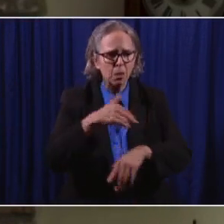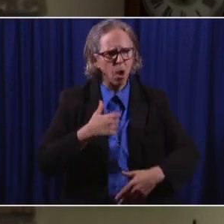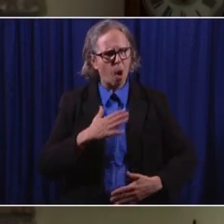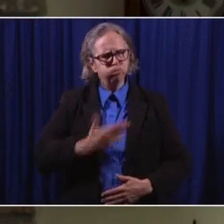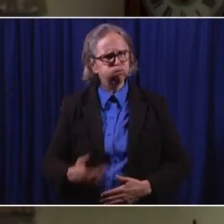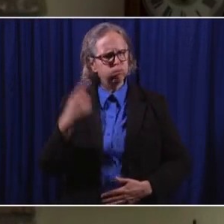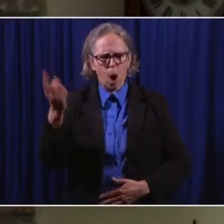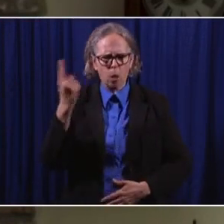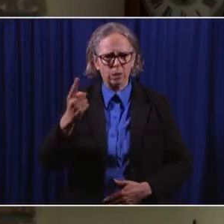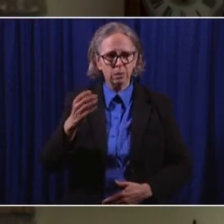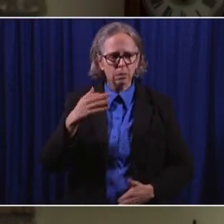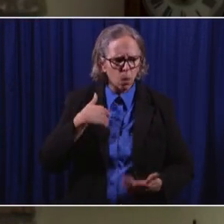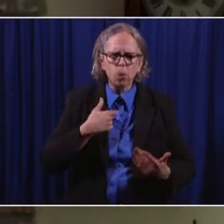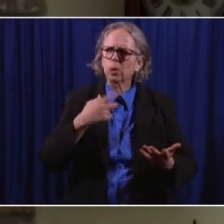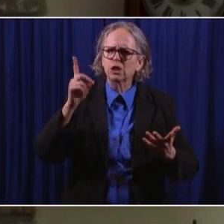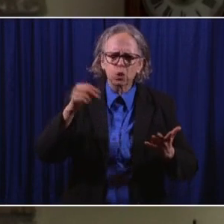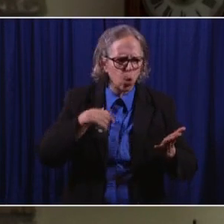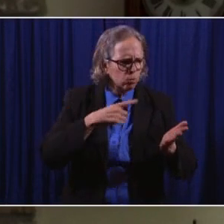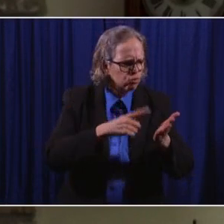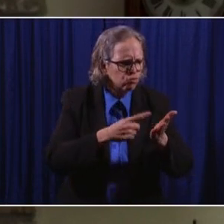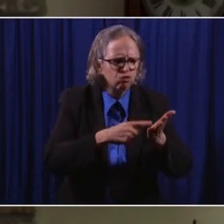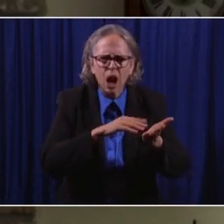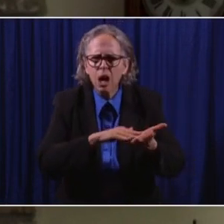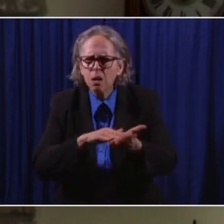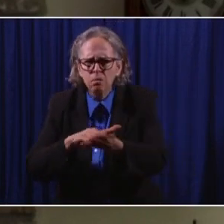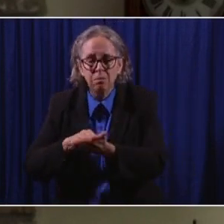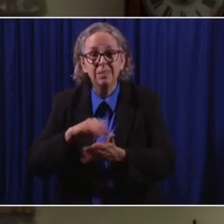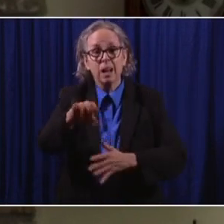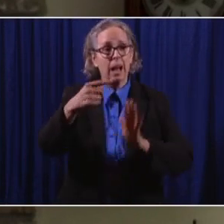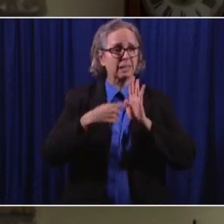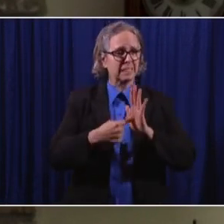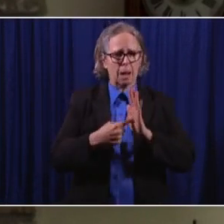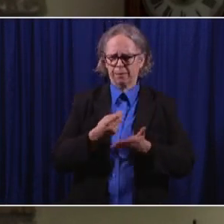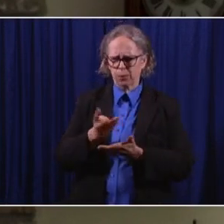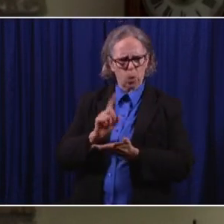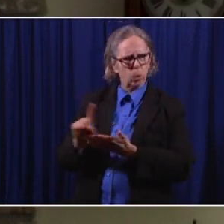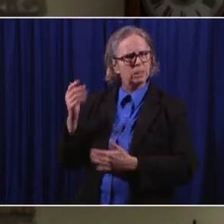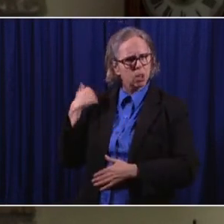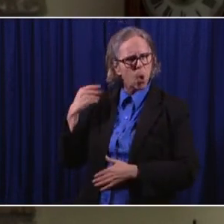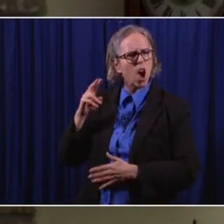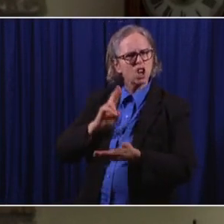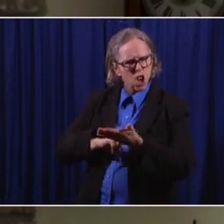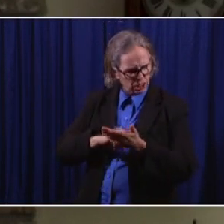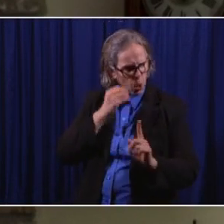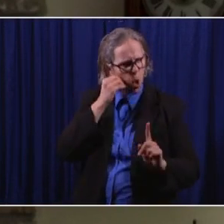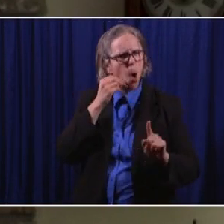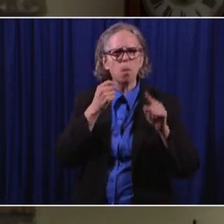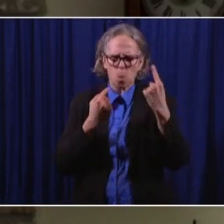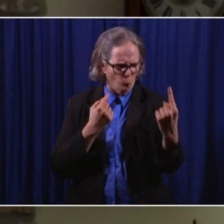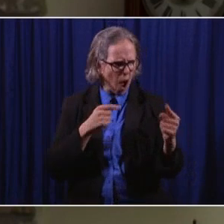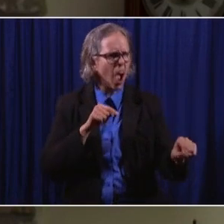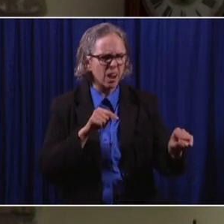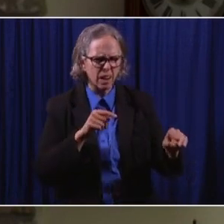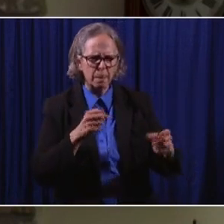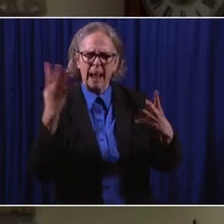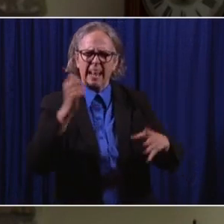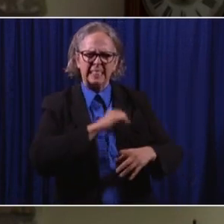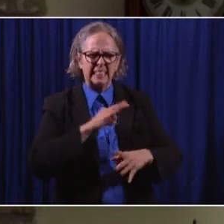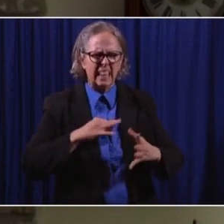for example, we had one nursing home a few weeks ago that a lot of their staff was off. They couldn't staff